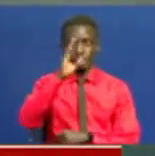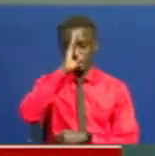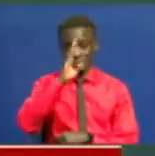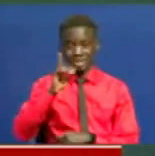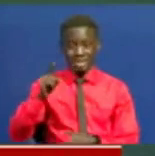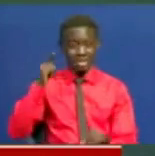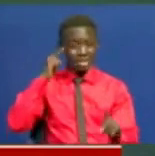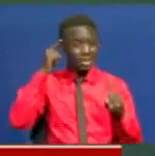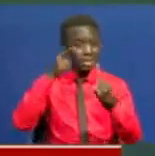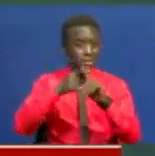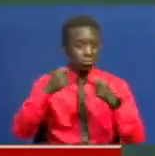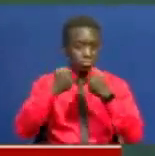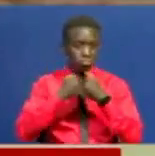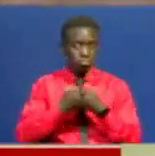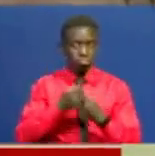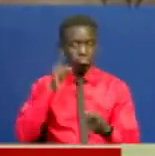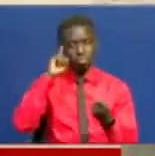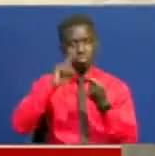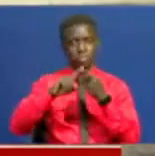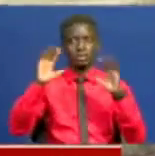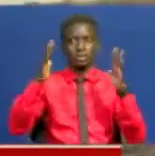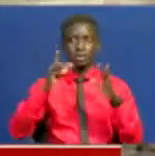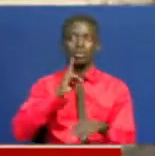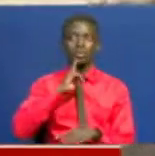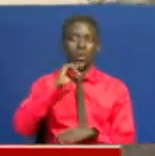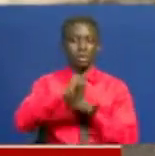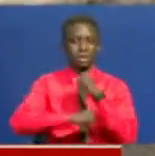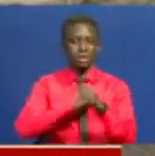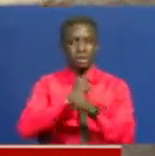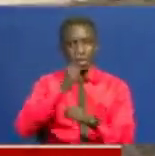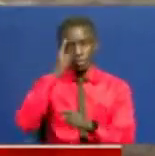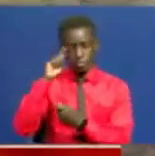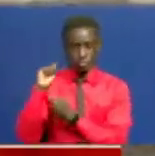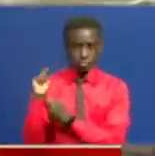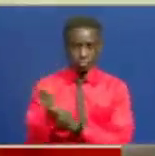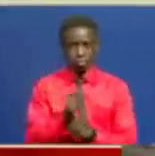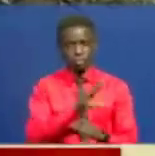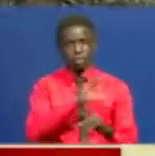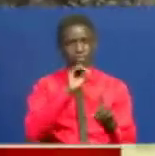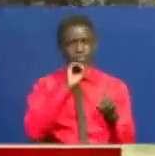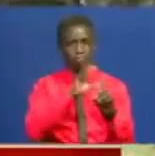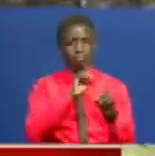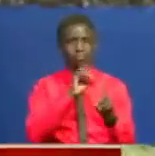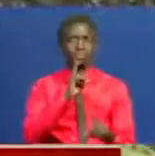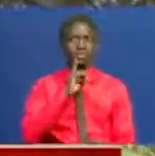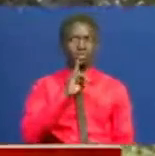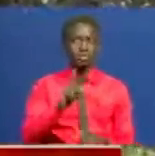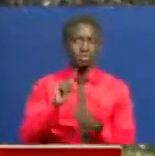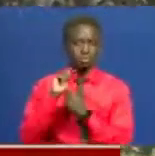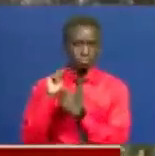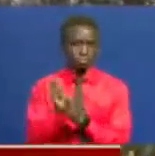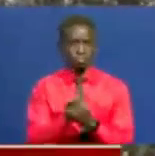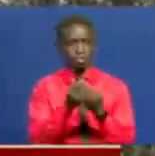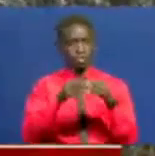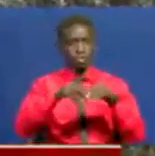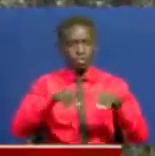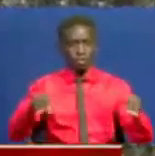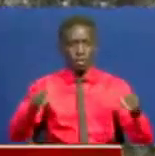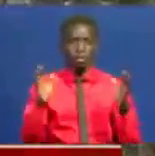the tournament is to celebrate 100 years of golfing and mentor 100 amateur and young golfers.